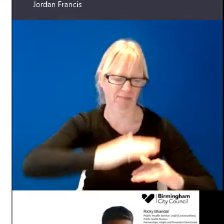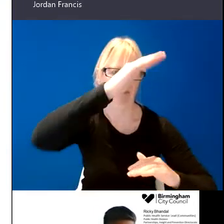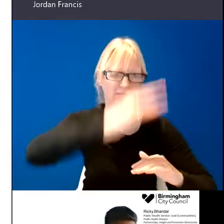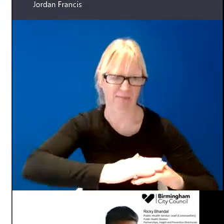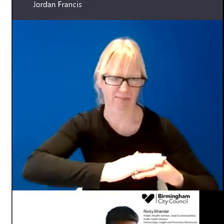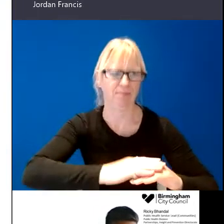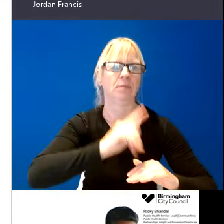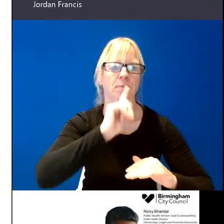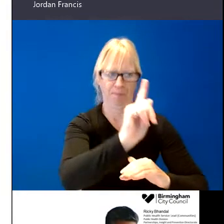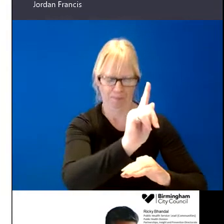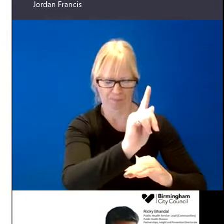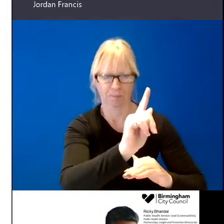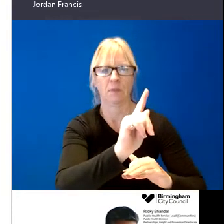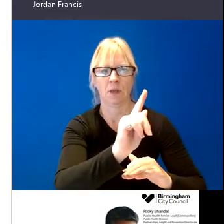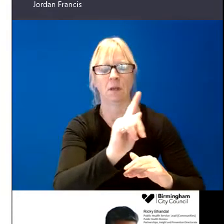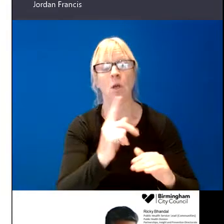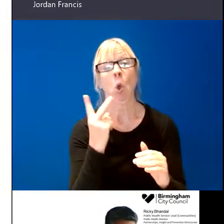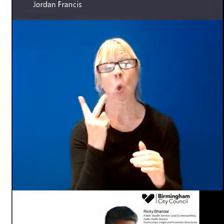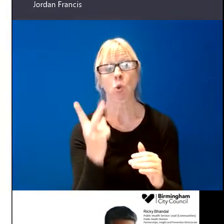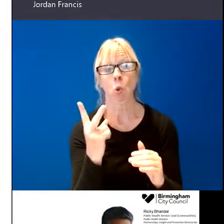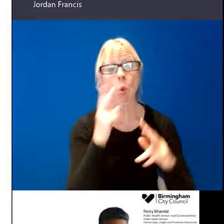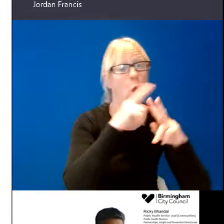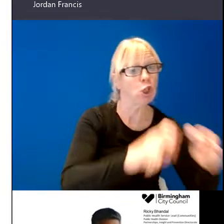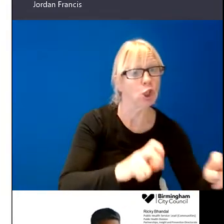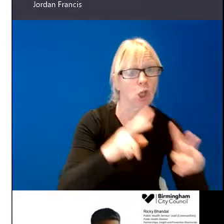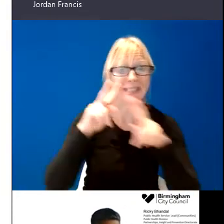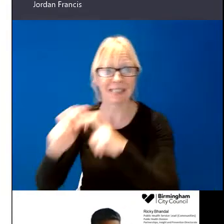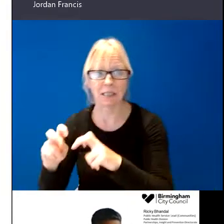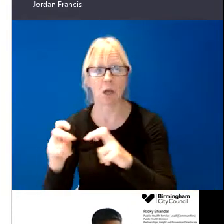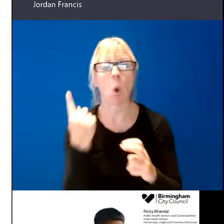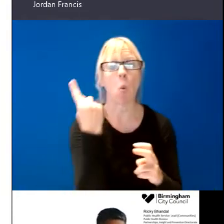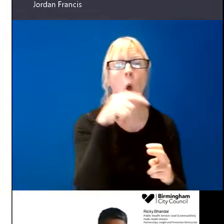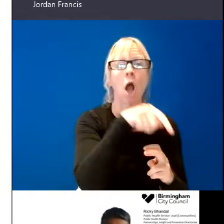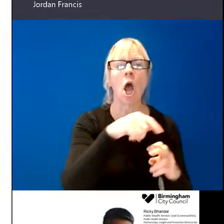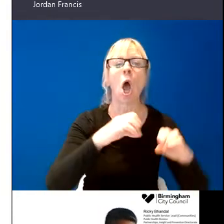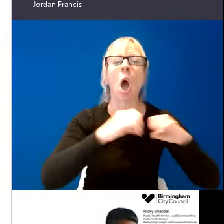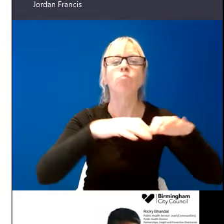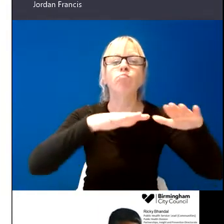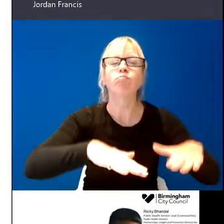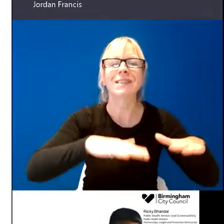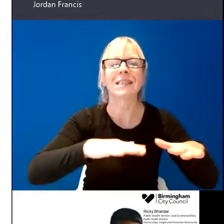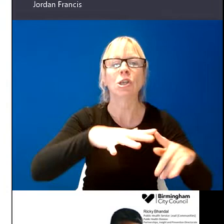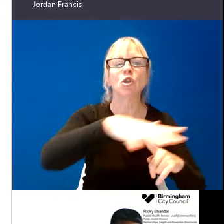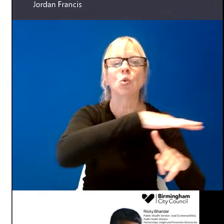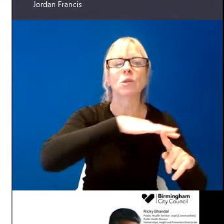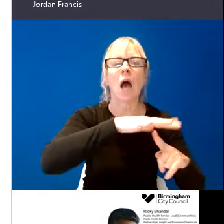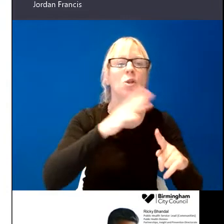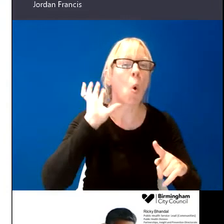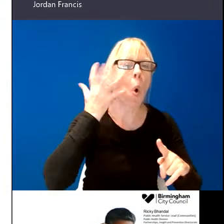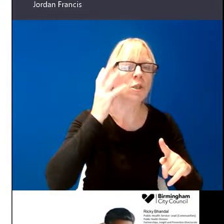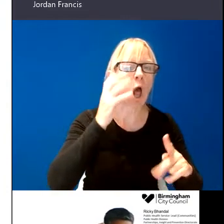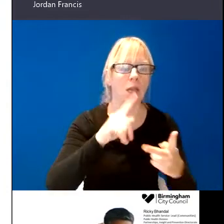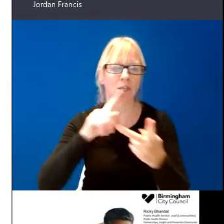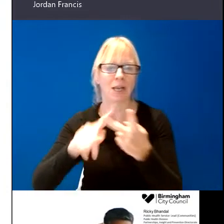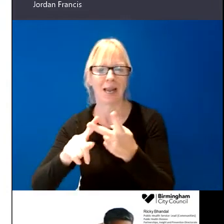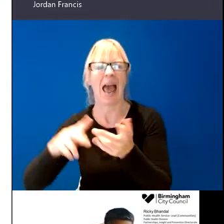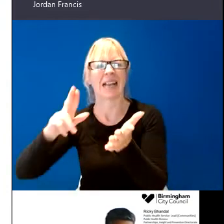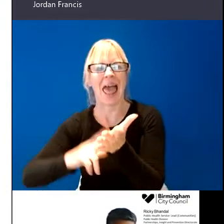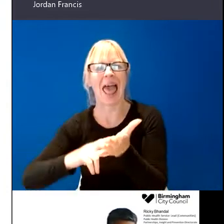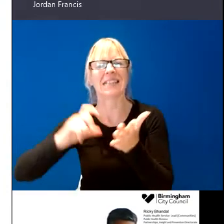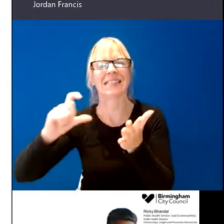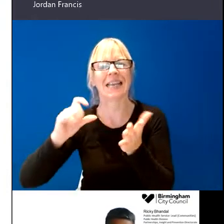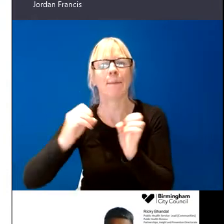two studies, one which was the British Society of Audiology, and the other one which was the NCBI around